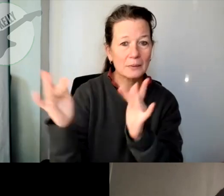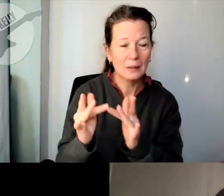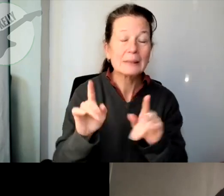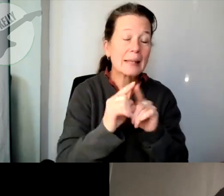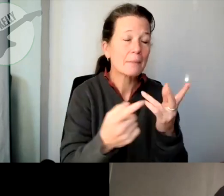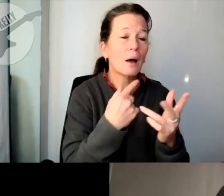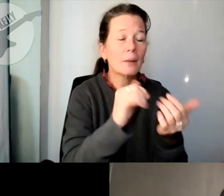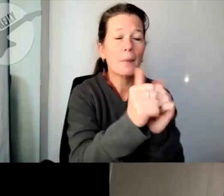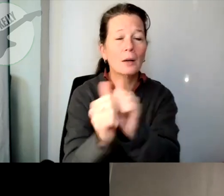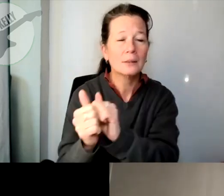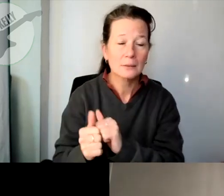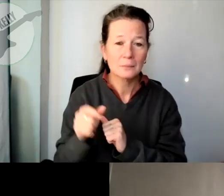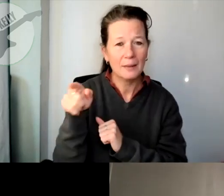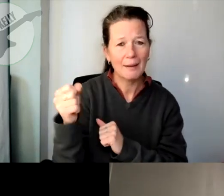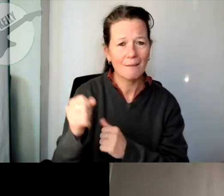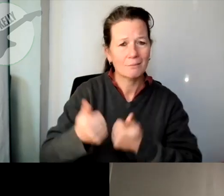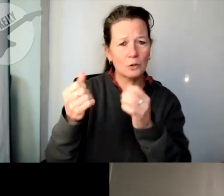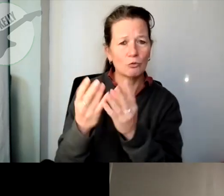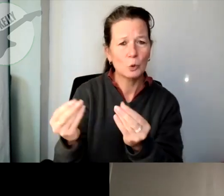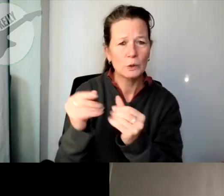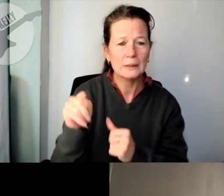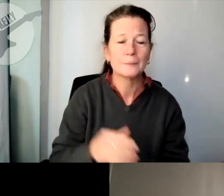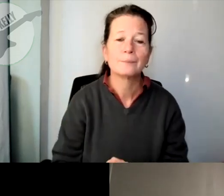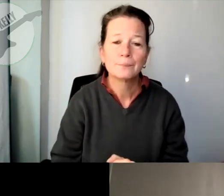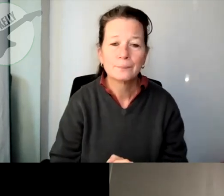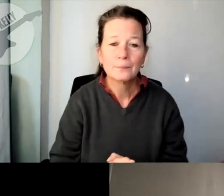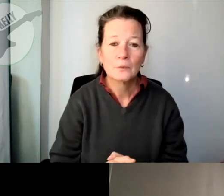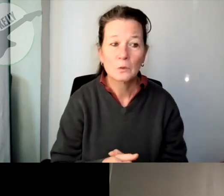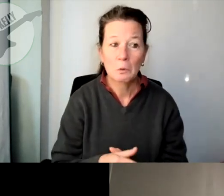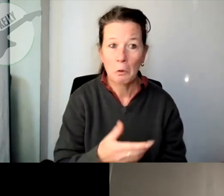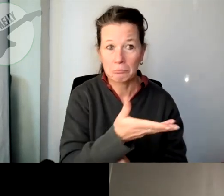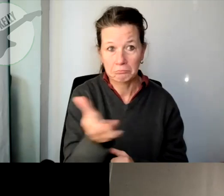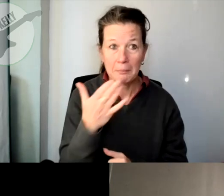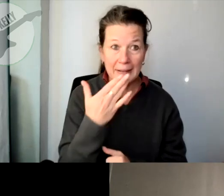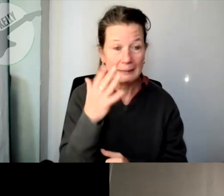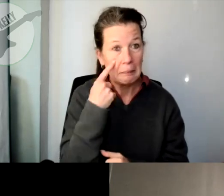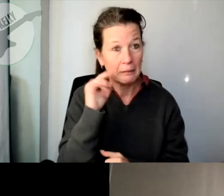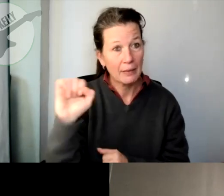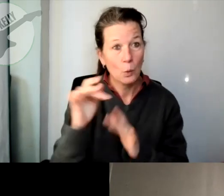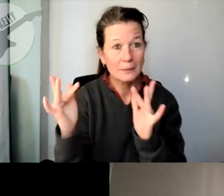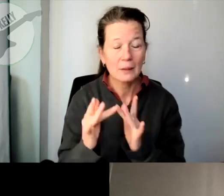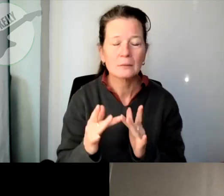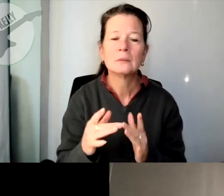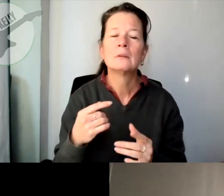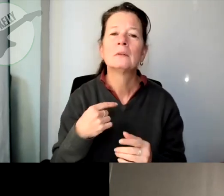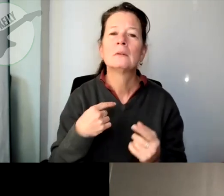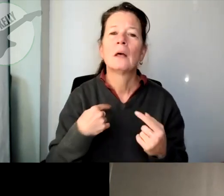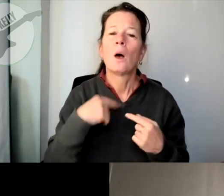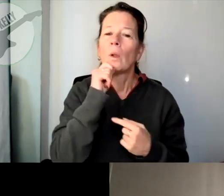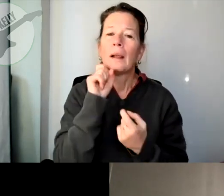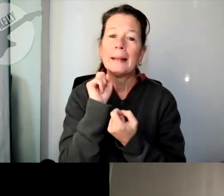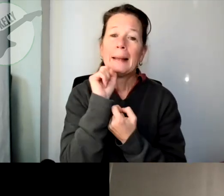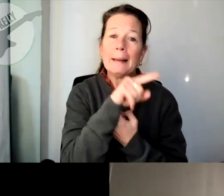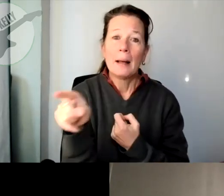has got some good resources there. So I would, you know, signpost you to that. You'll get an email at the end of the